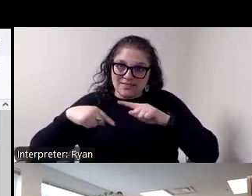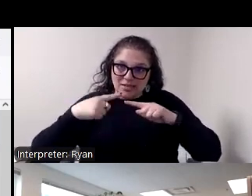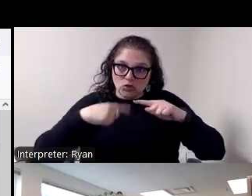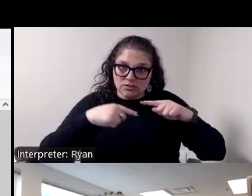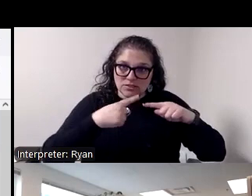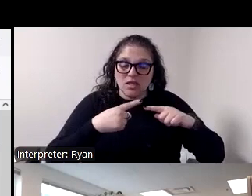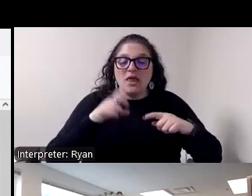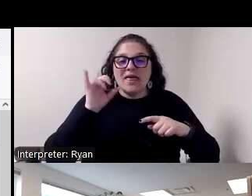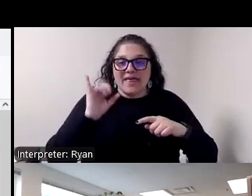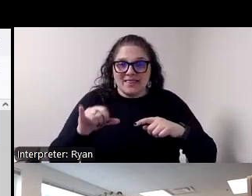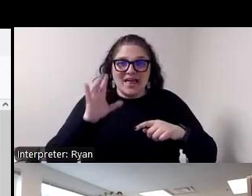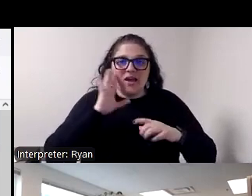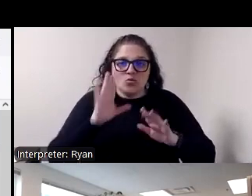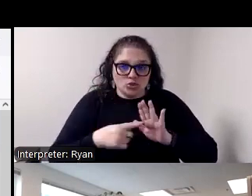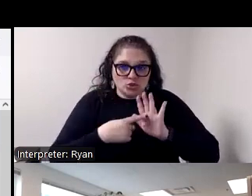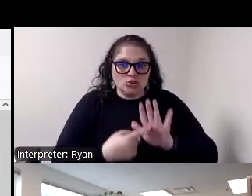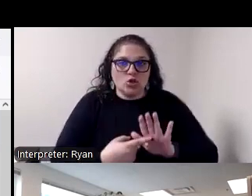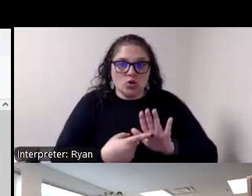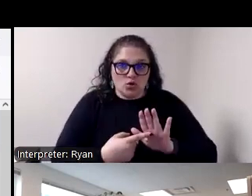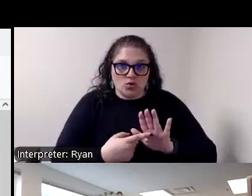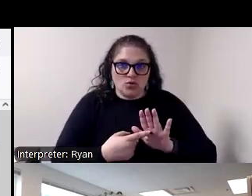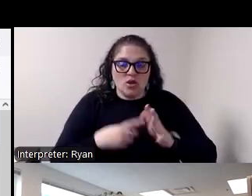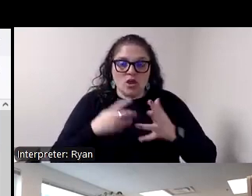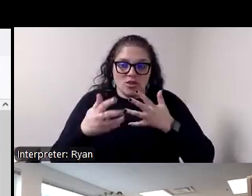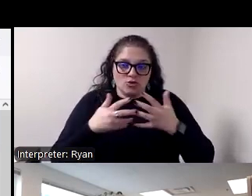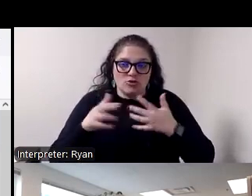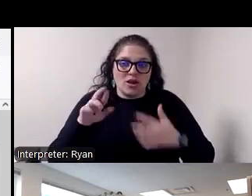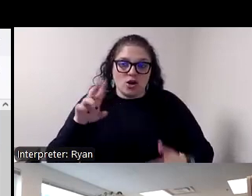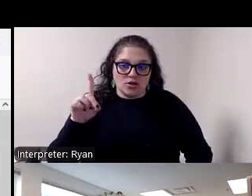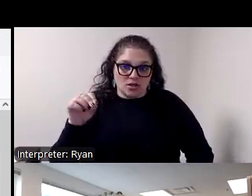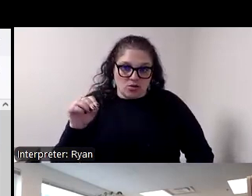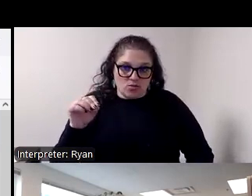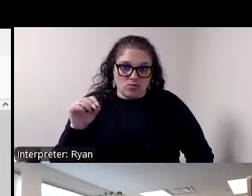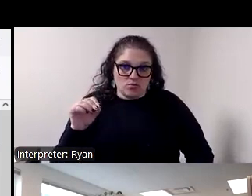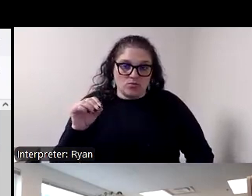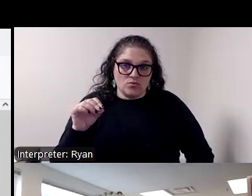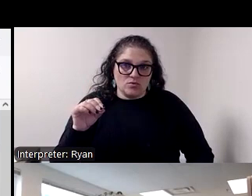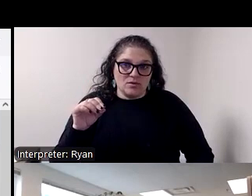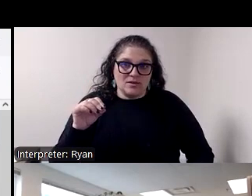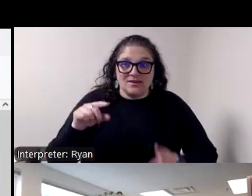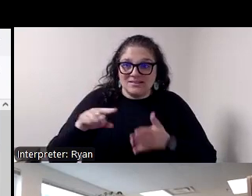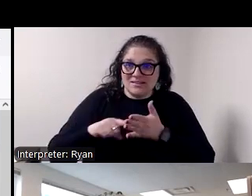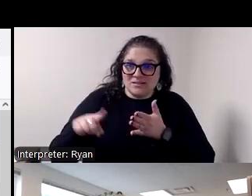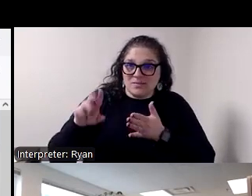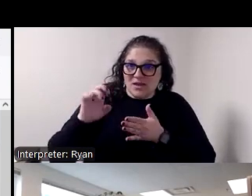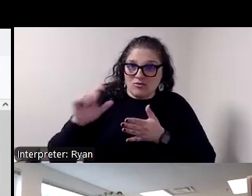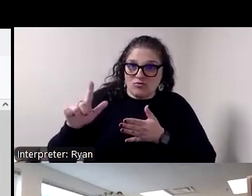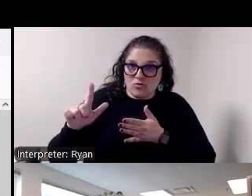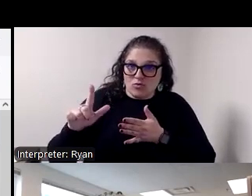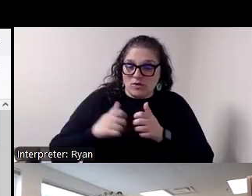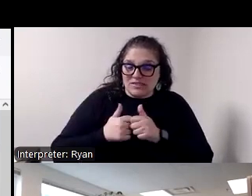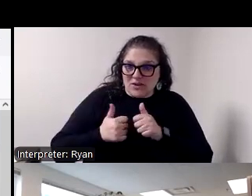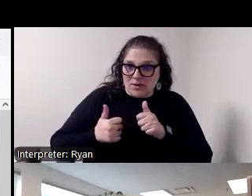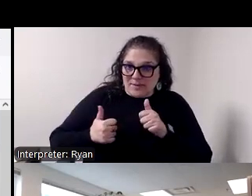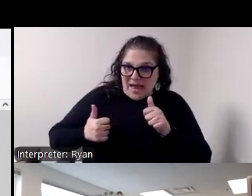cycle, that is what is going to show the grayed out RDOs. So since payroll has been very